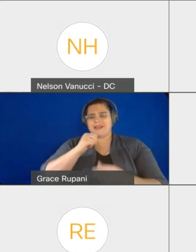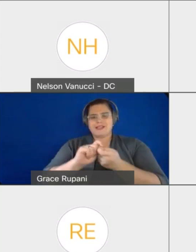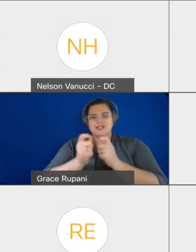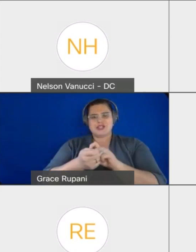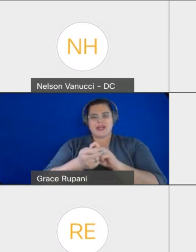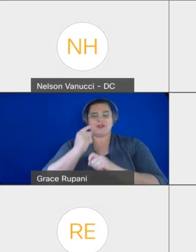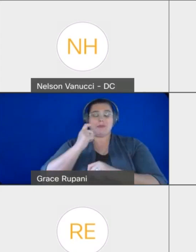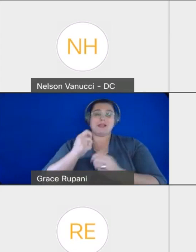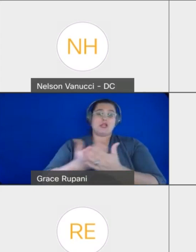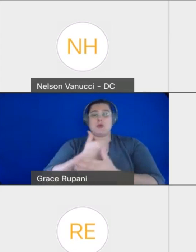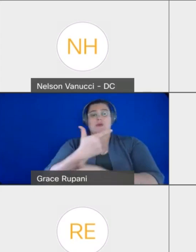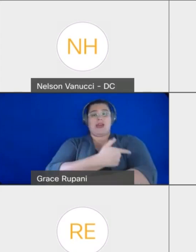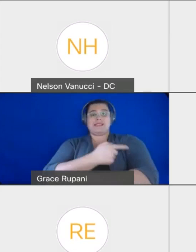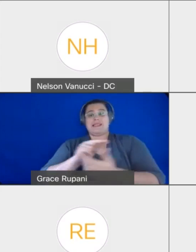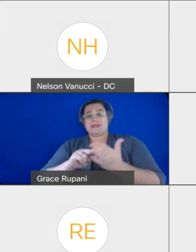vaccine.